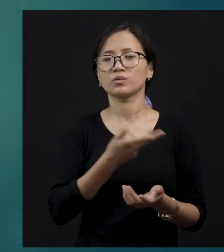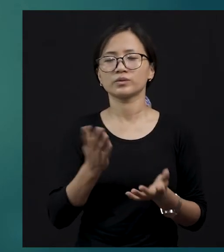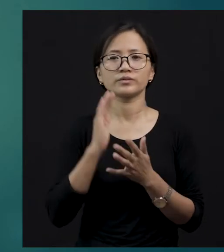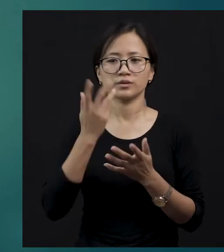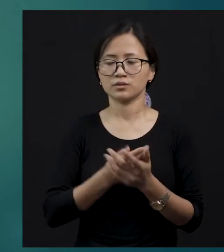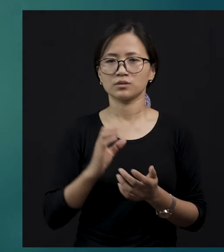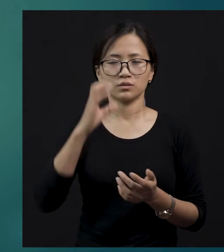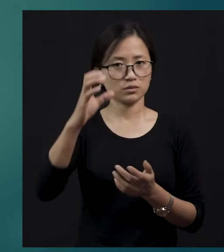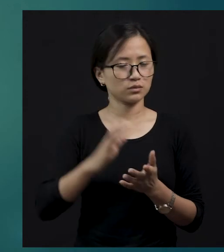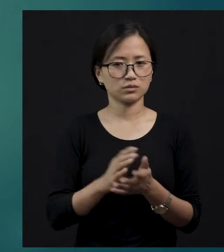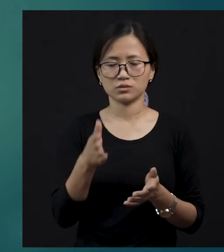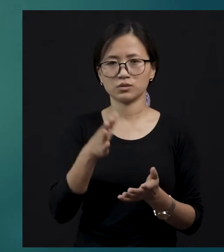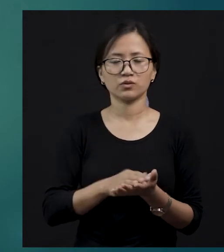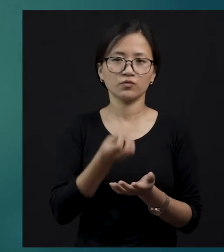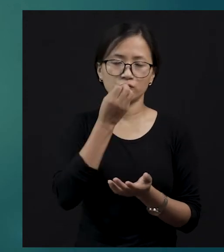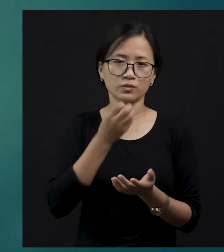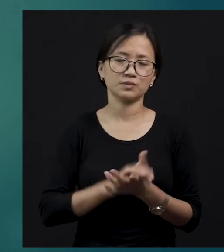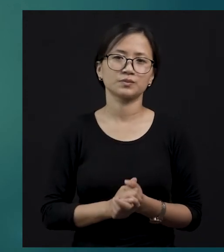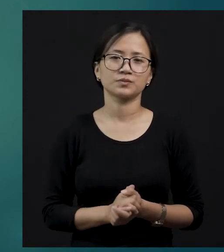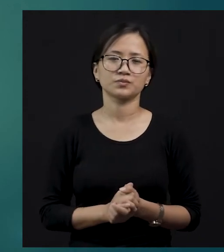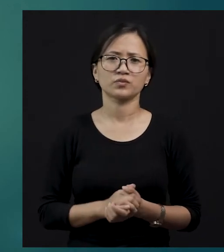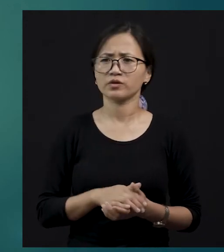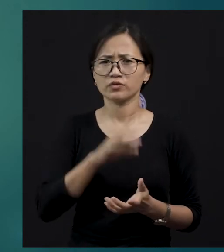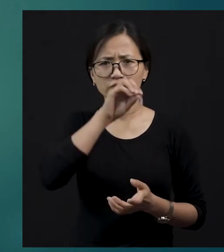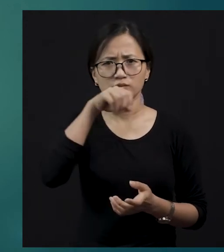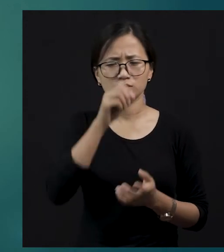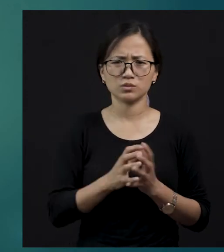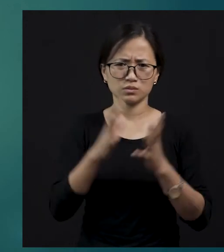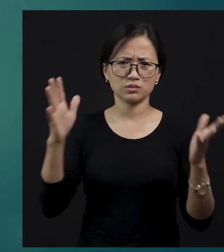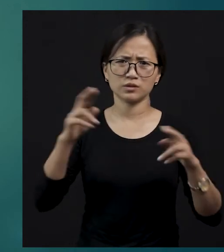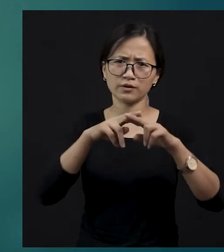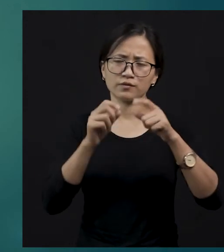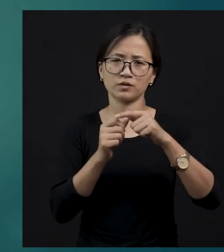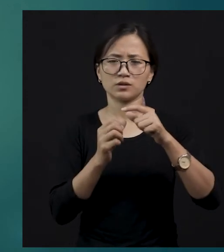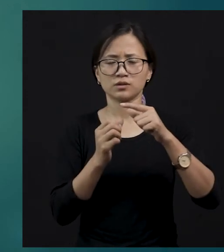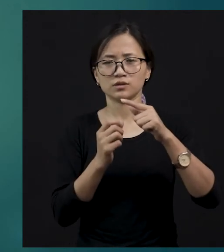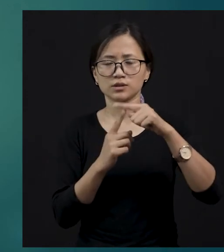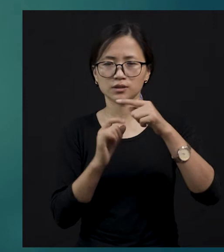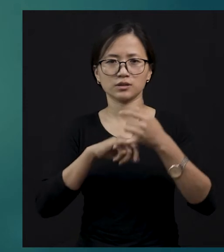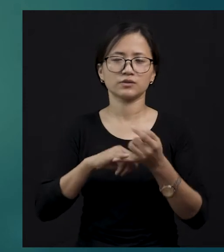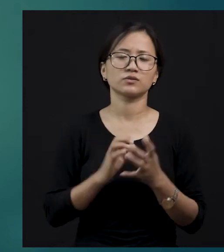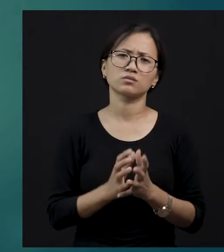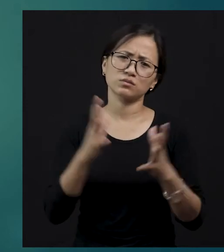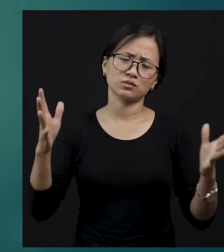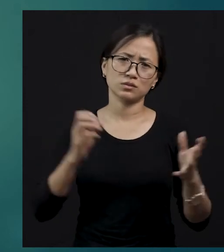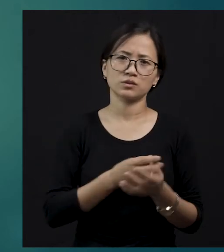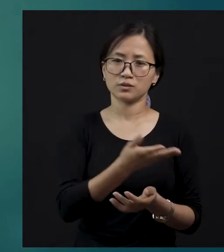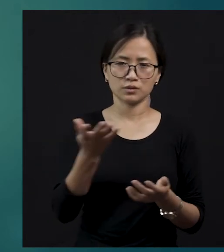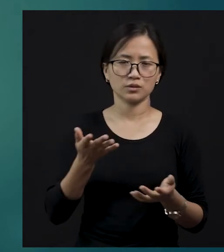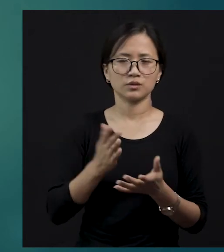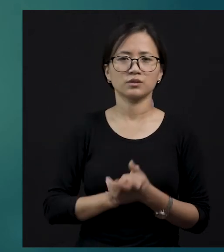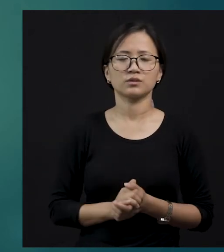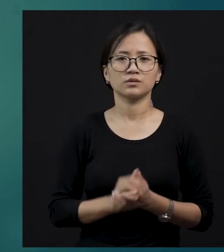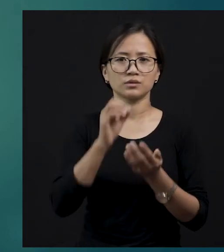is fats, right? If you want to have pork, there are so many fats there. So likewise, there are fats stored